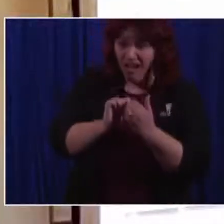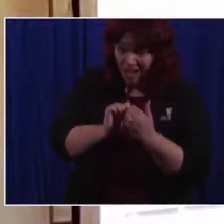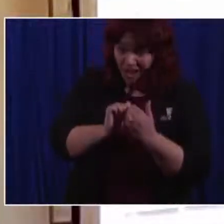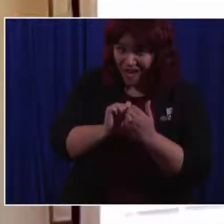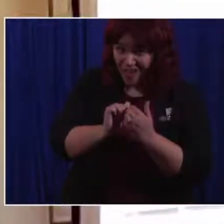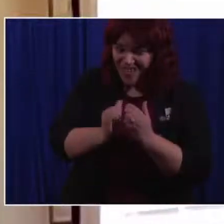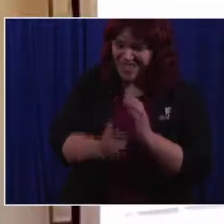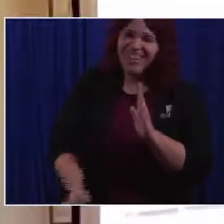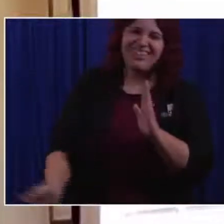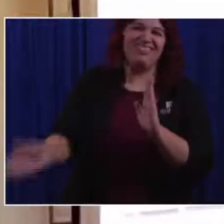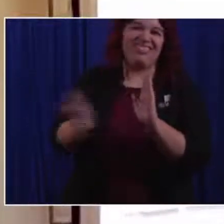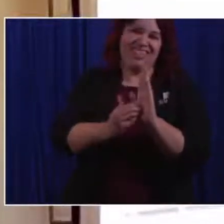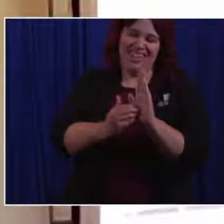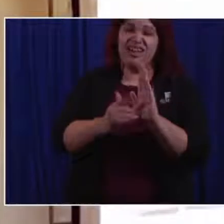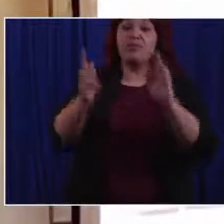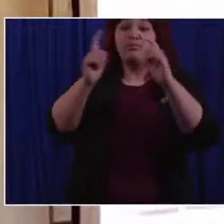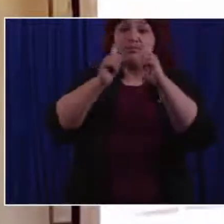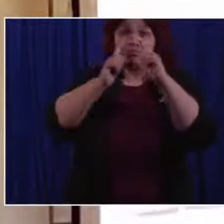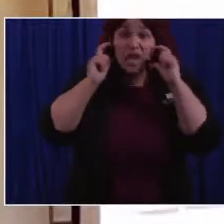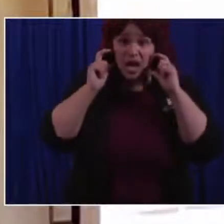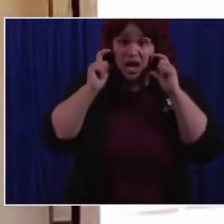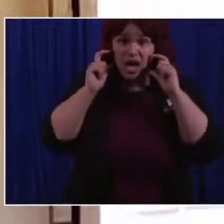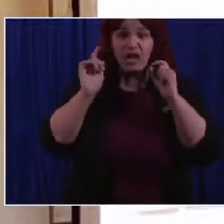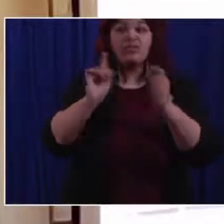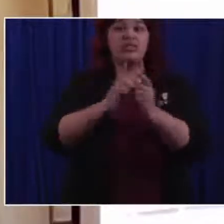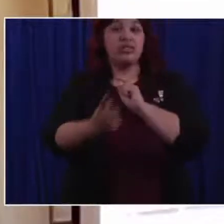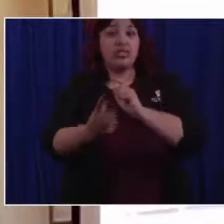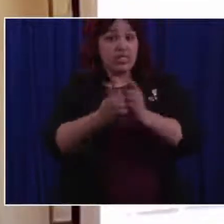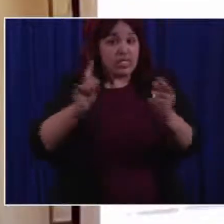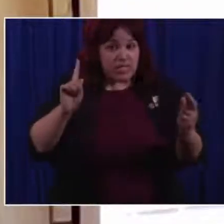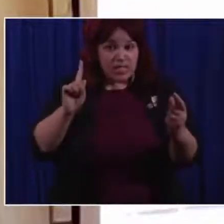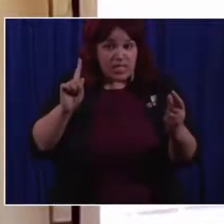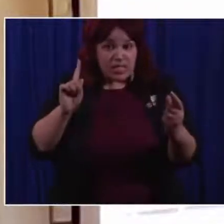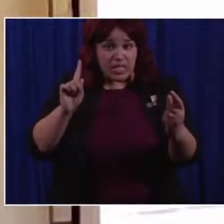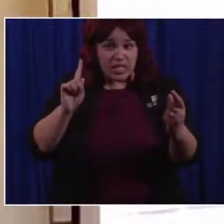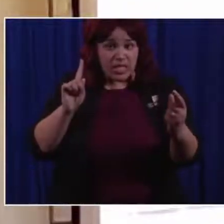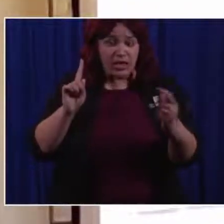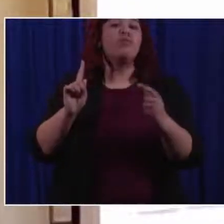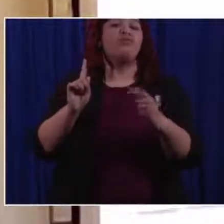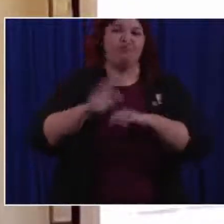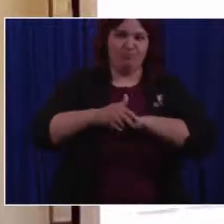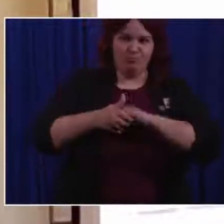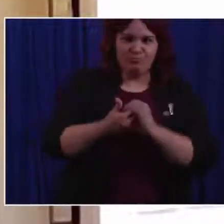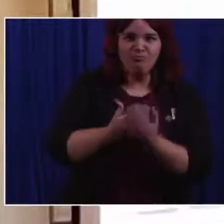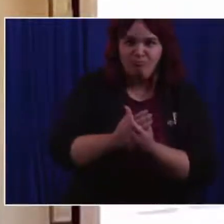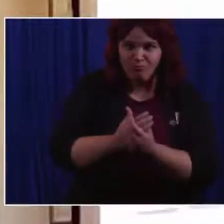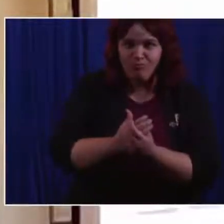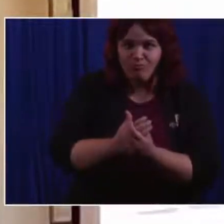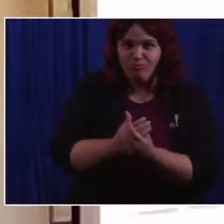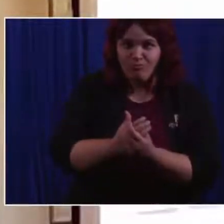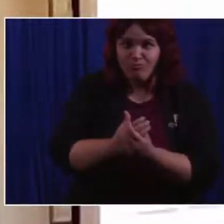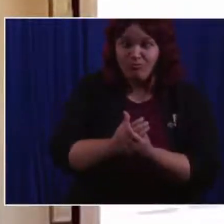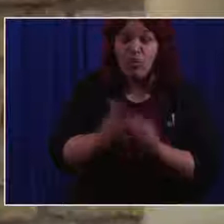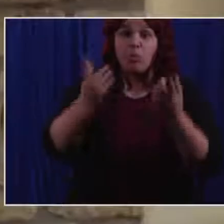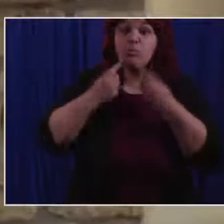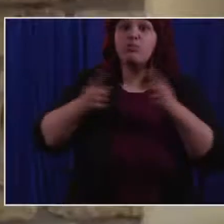Masking and distancing until more of us get vaccinated. Thank you, Governor. Doctor, thank you very